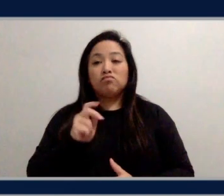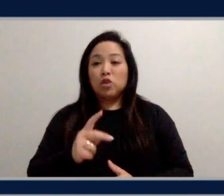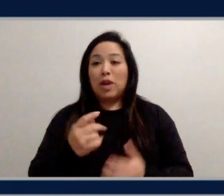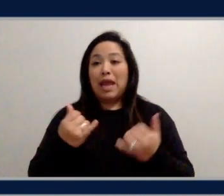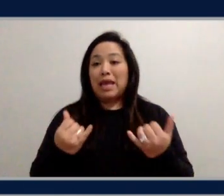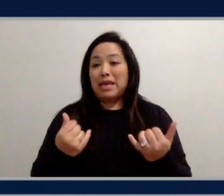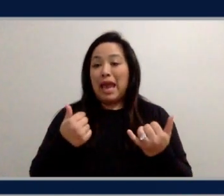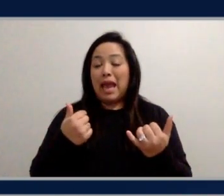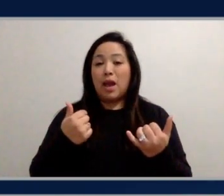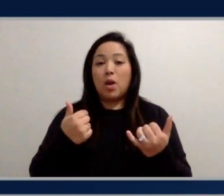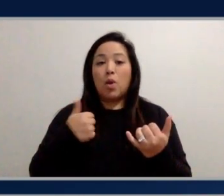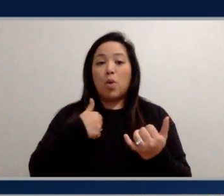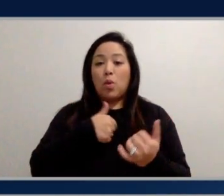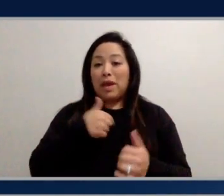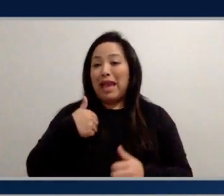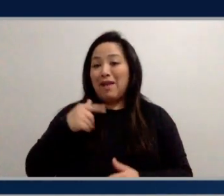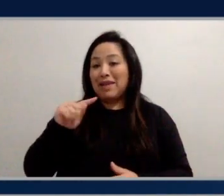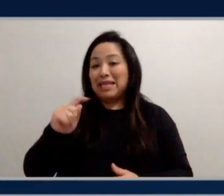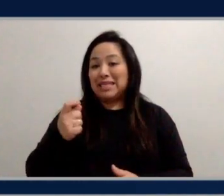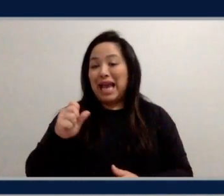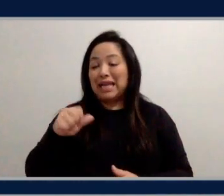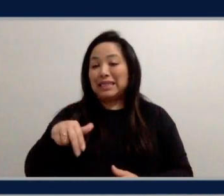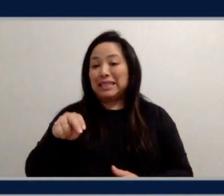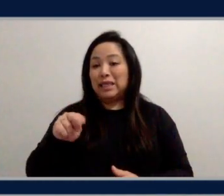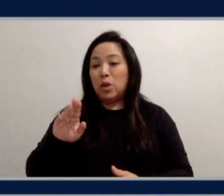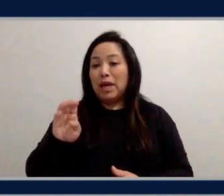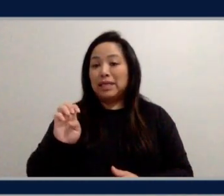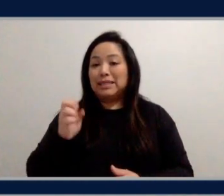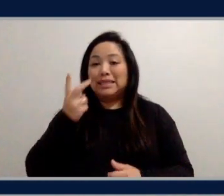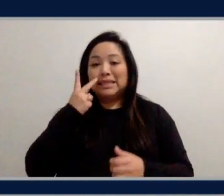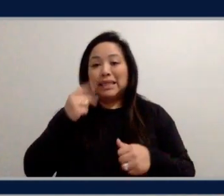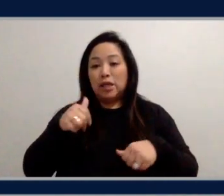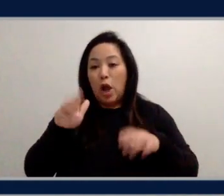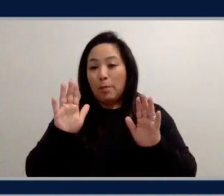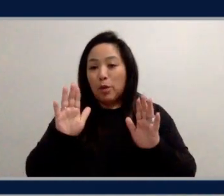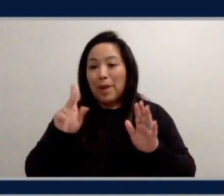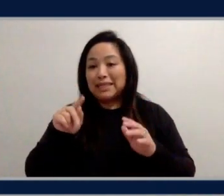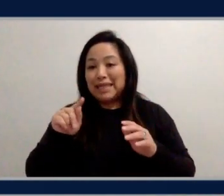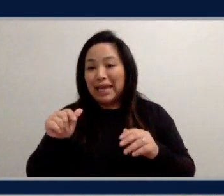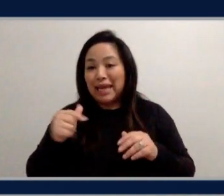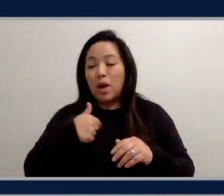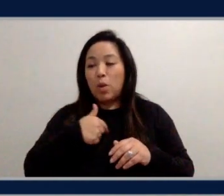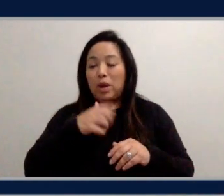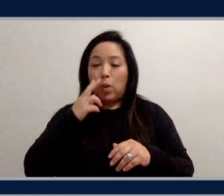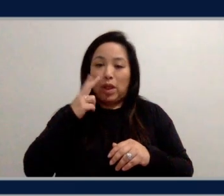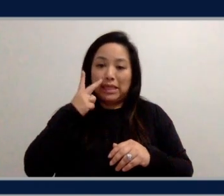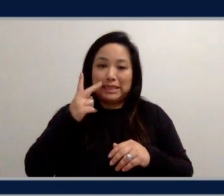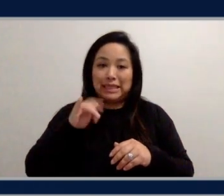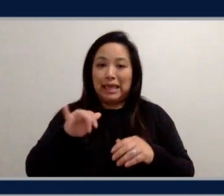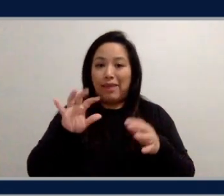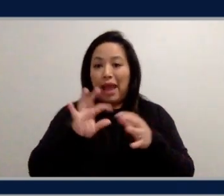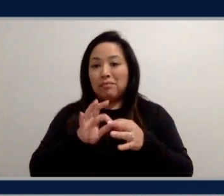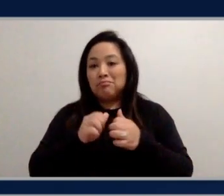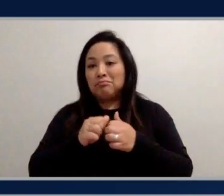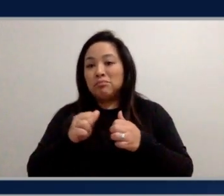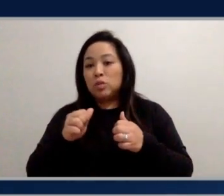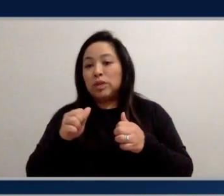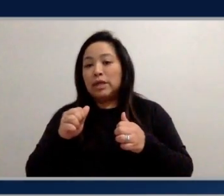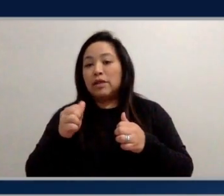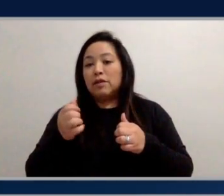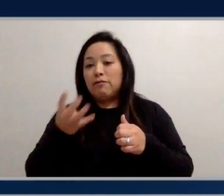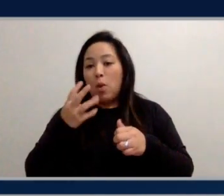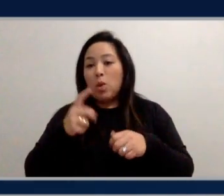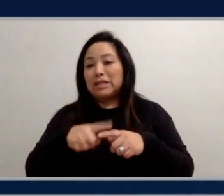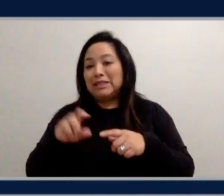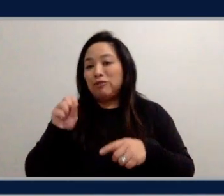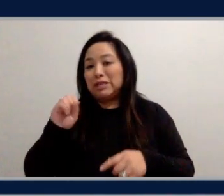In the attack sequence that indicates compromise of data, we can see that GuardDuty has correlated with 4 different signals. These